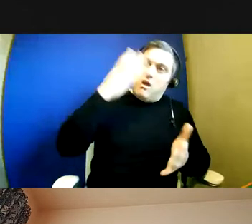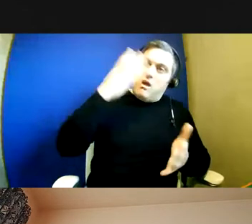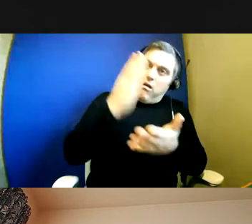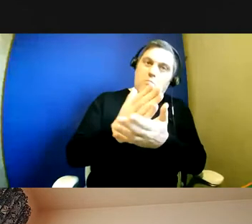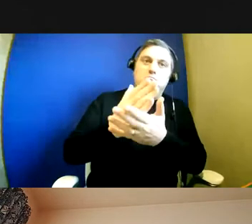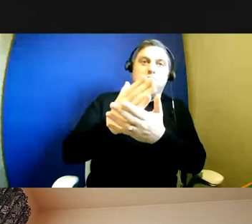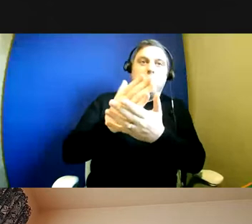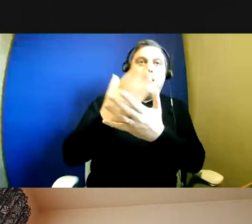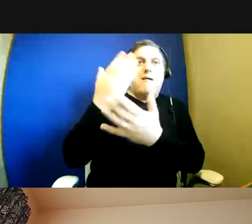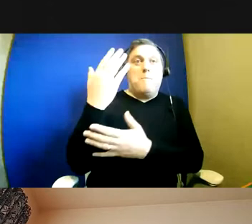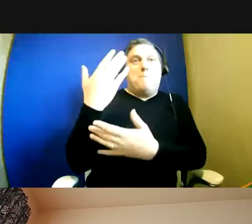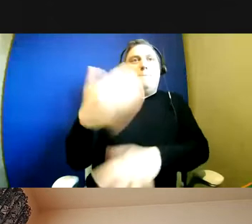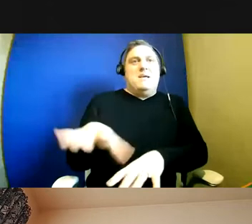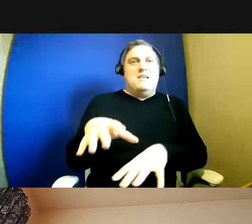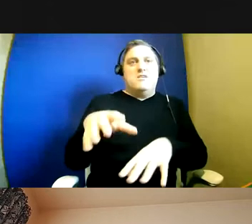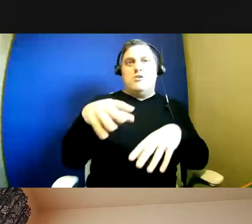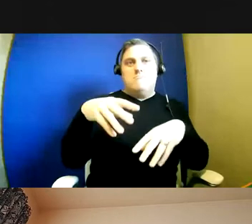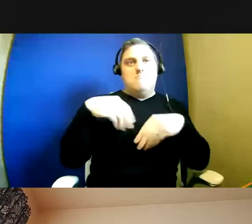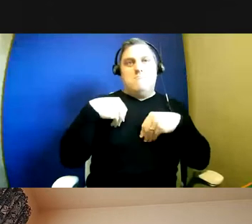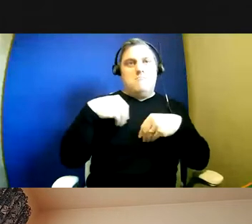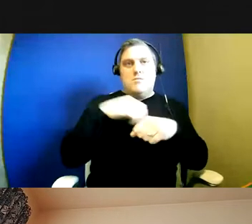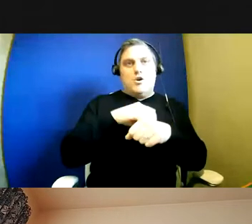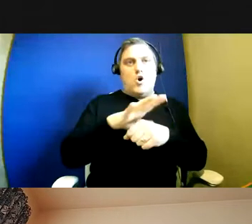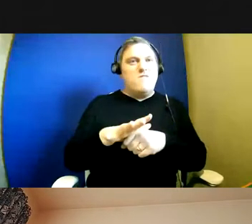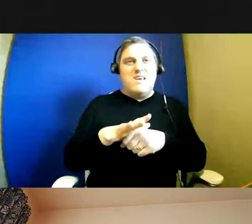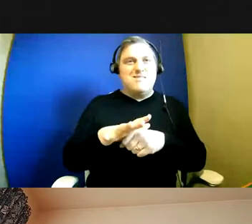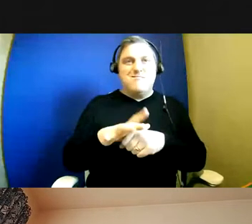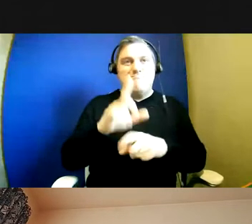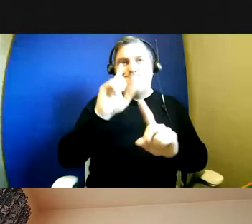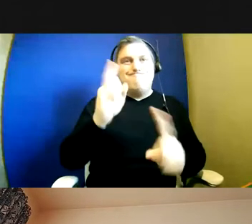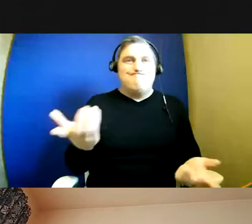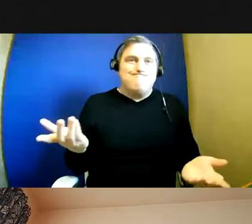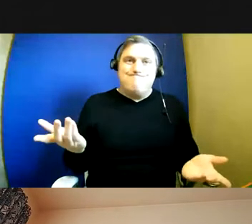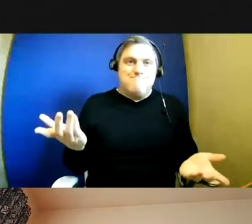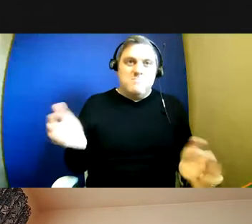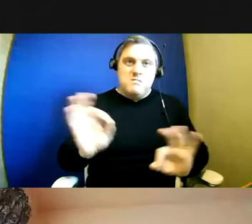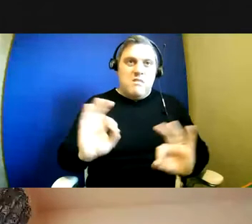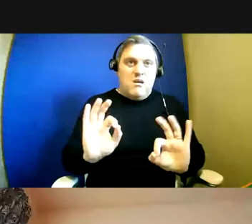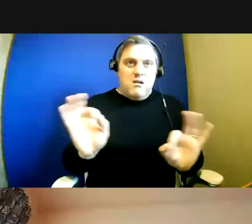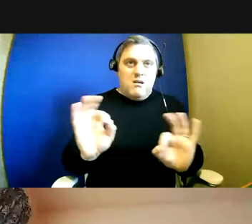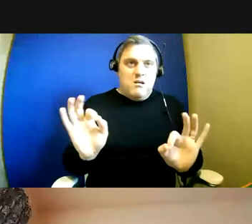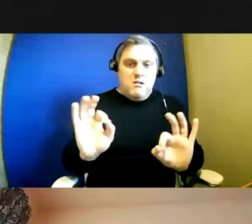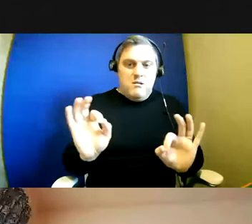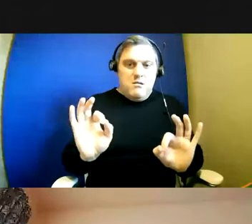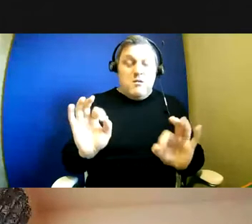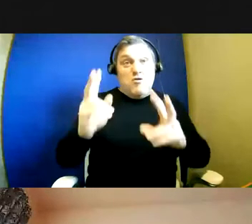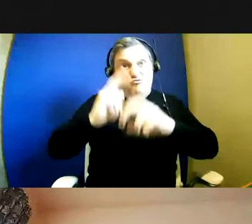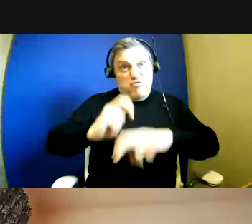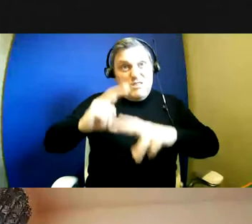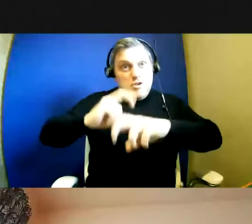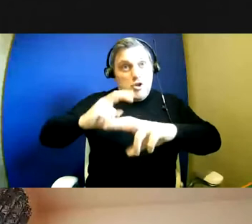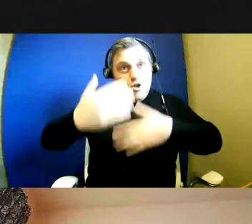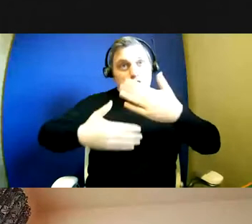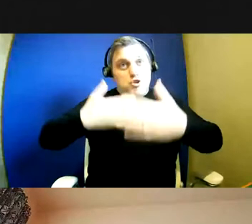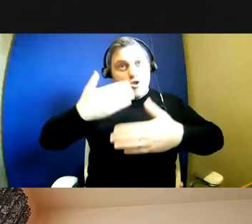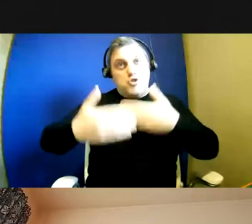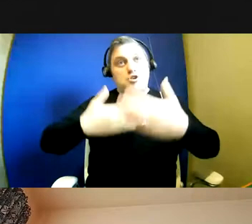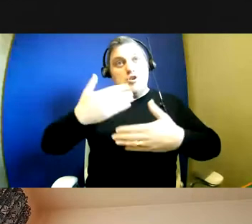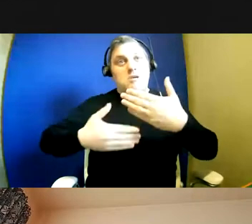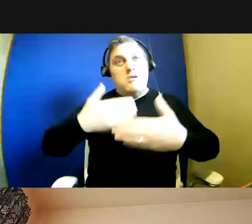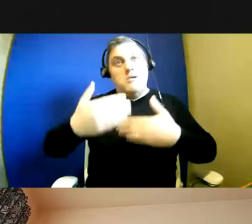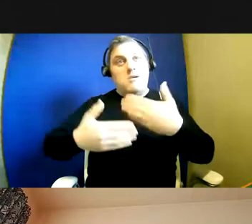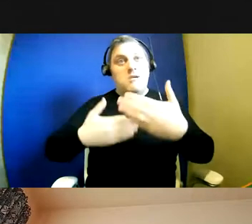COVID or not, known as sort of antibody testings. It is in research at the moment, so research is